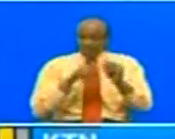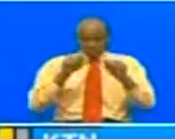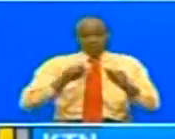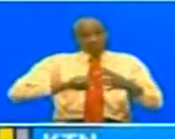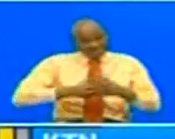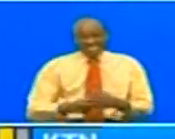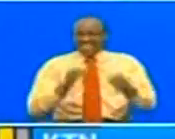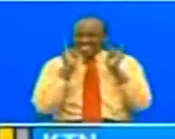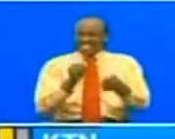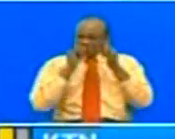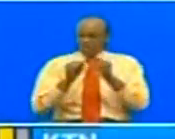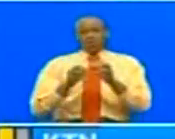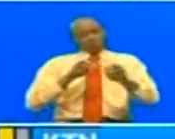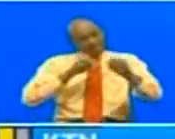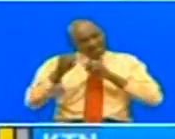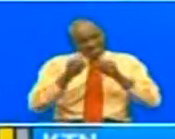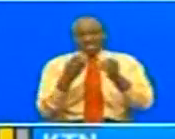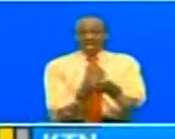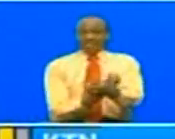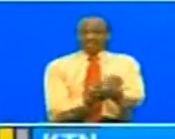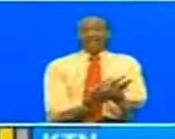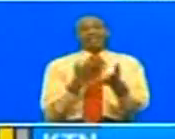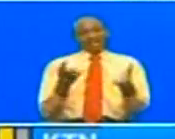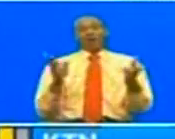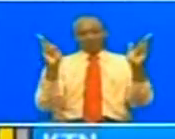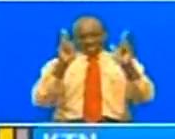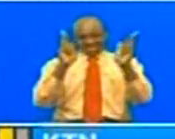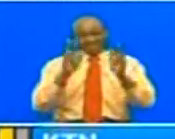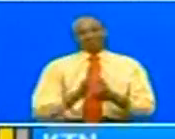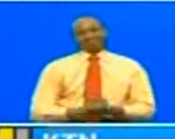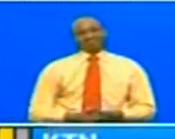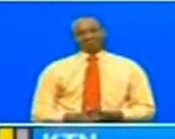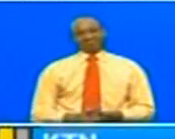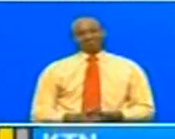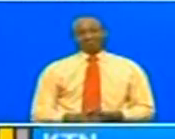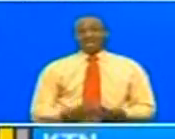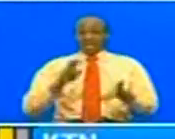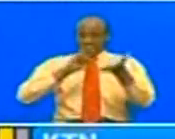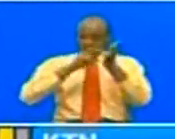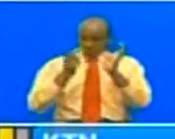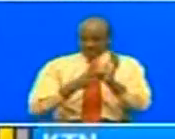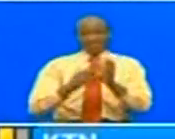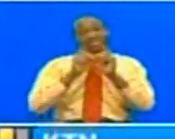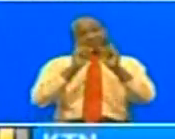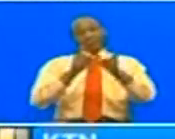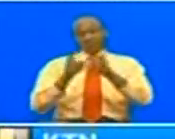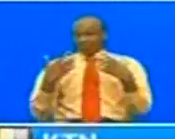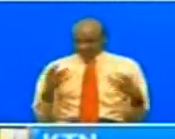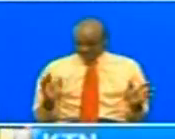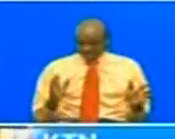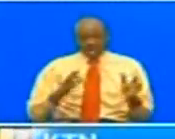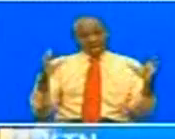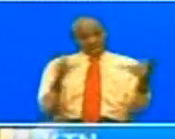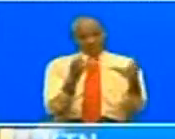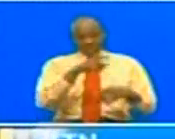and advance cancer management in the country is well underway. The contracts were awarded, the companies